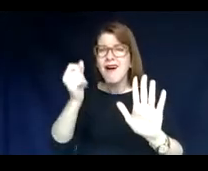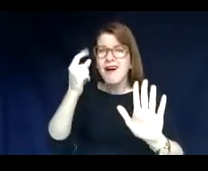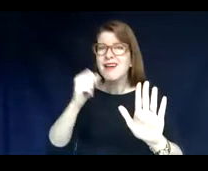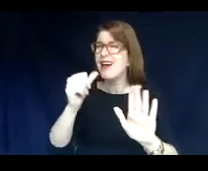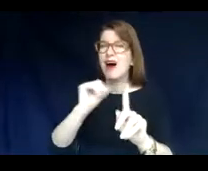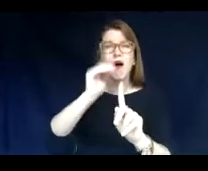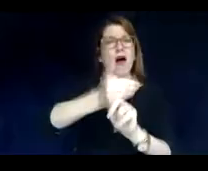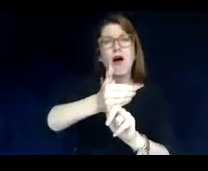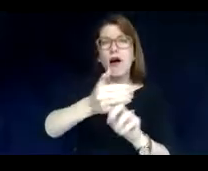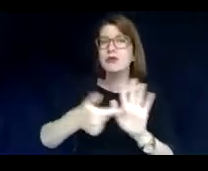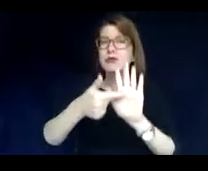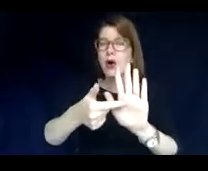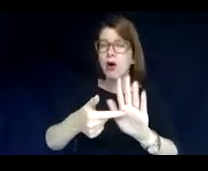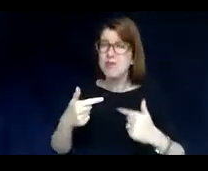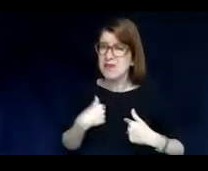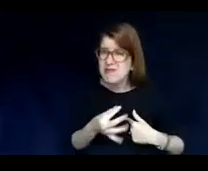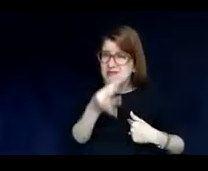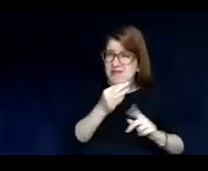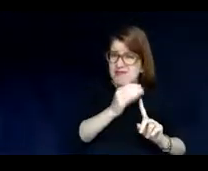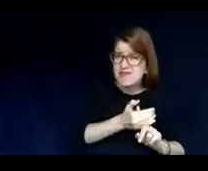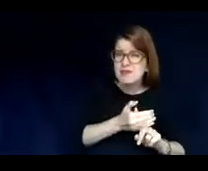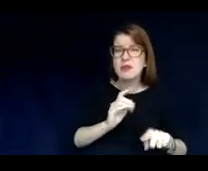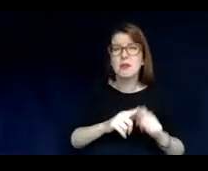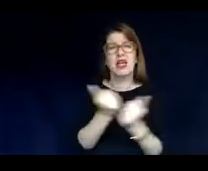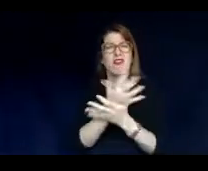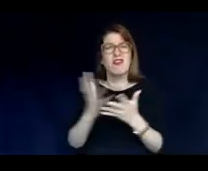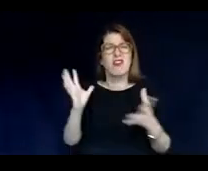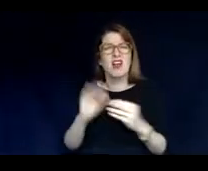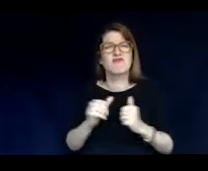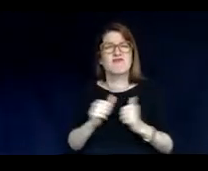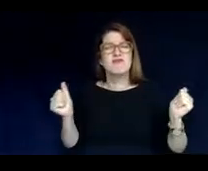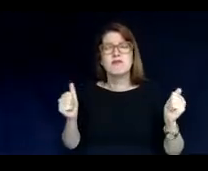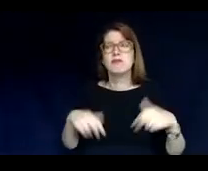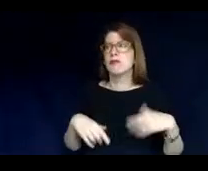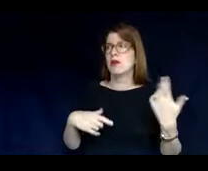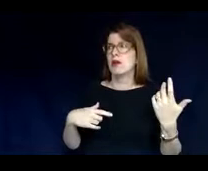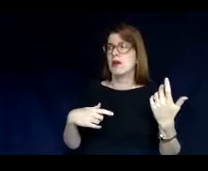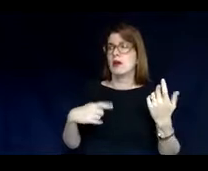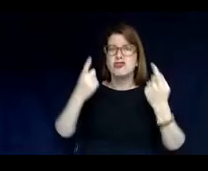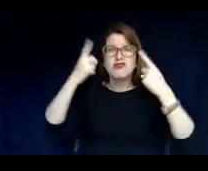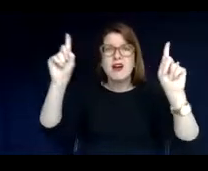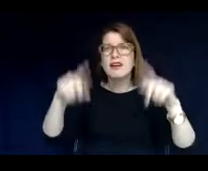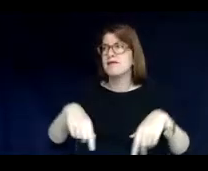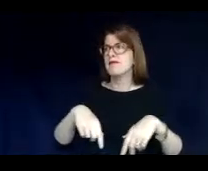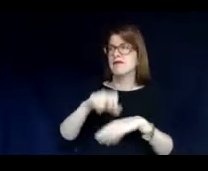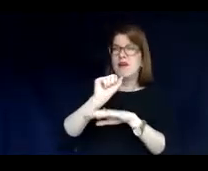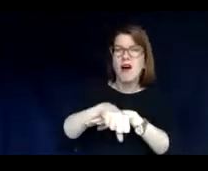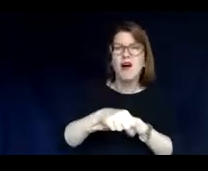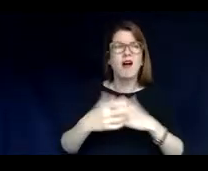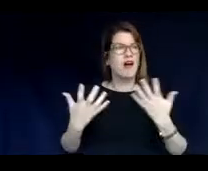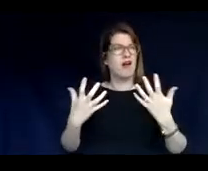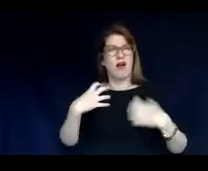pretty good about this too. I mean everything, your triumphs, your tragedies, your addictions, the abuse, the cheating, the lies, the